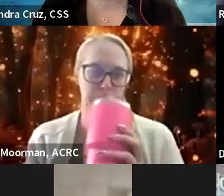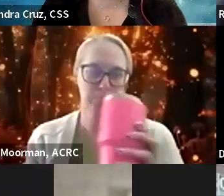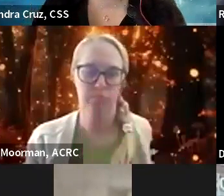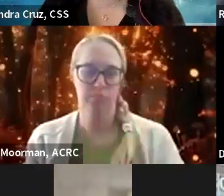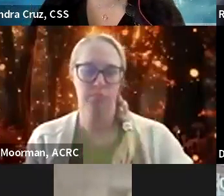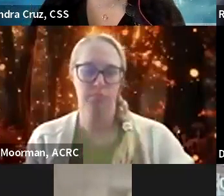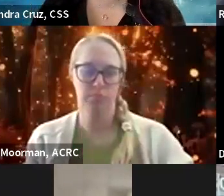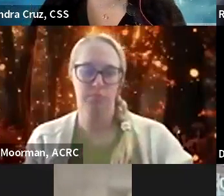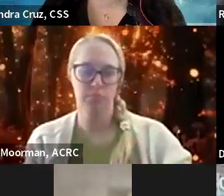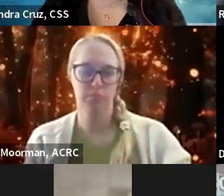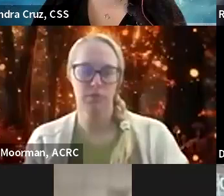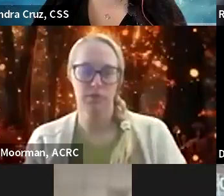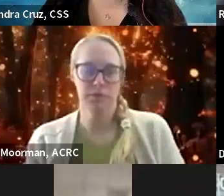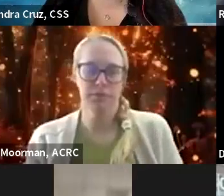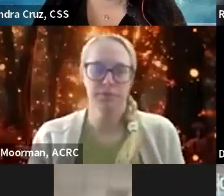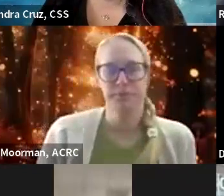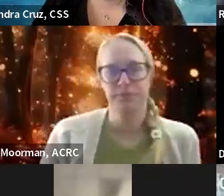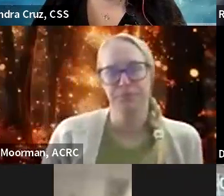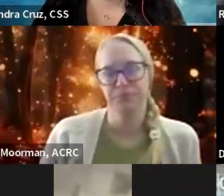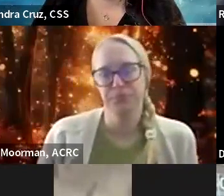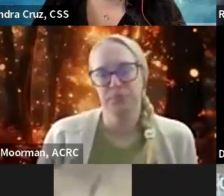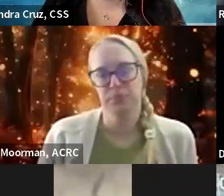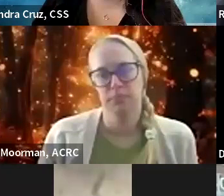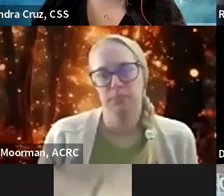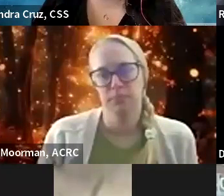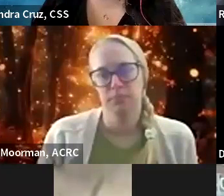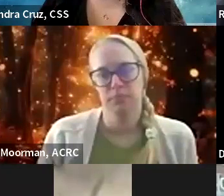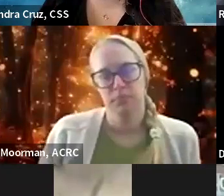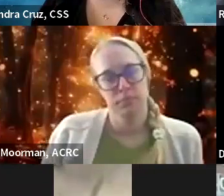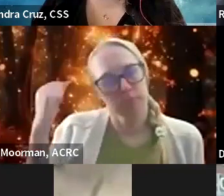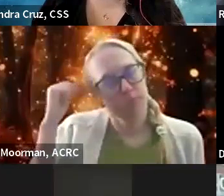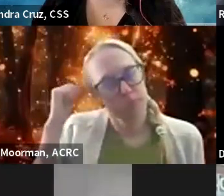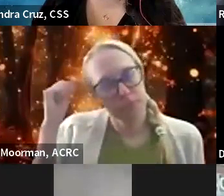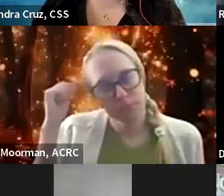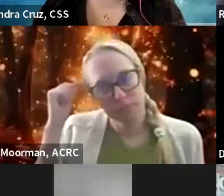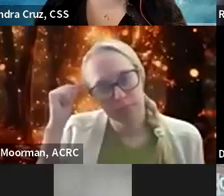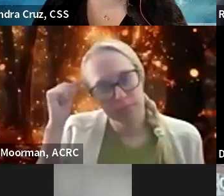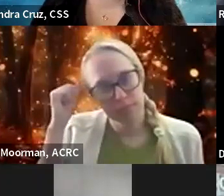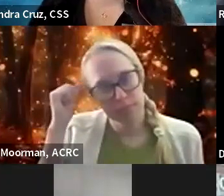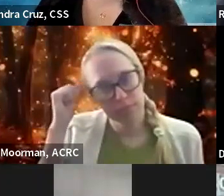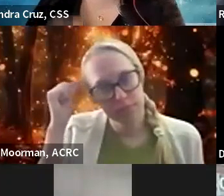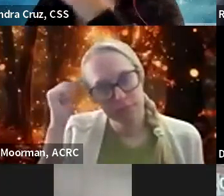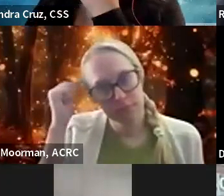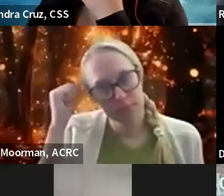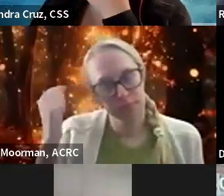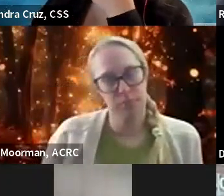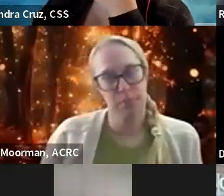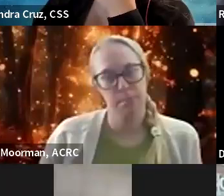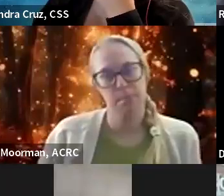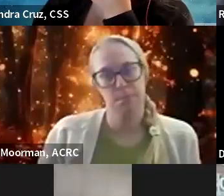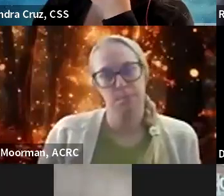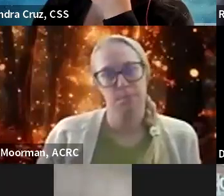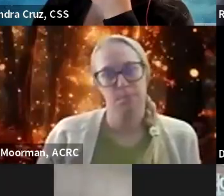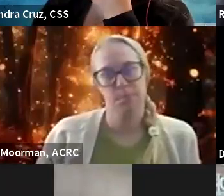to start the conversation of emergency preparedness with the people that we support, your friends, your